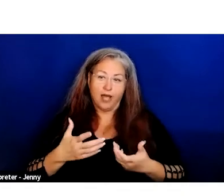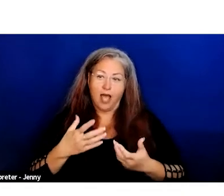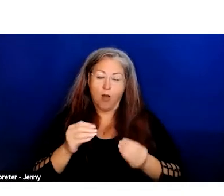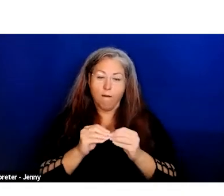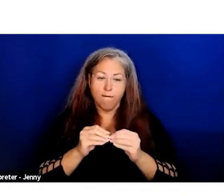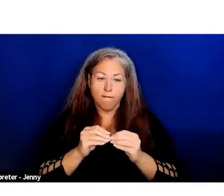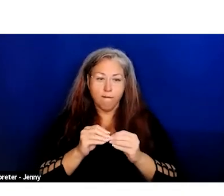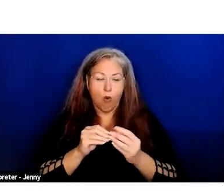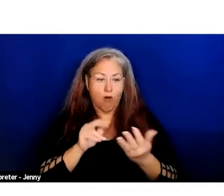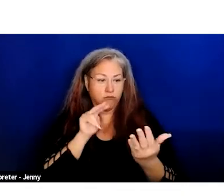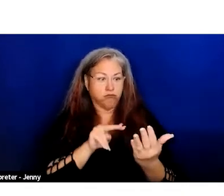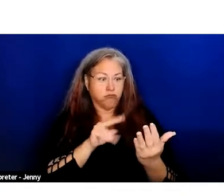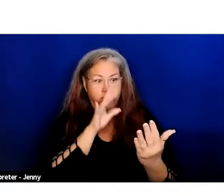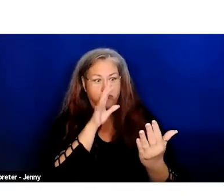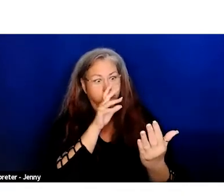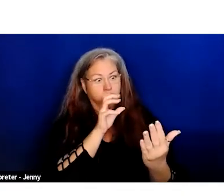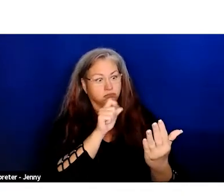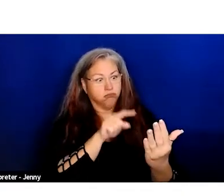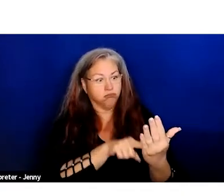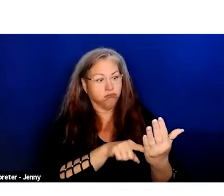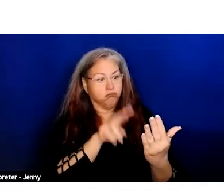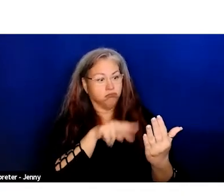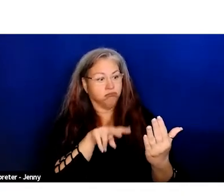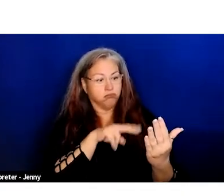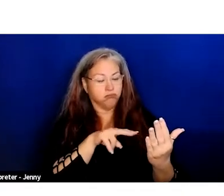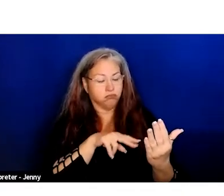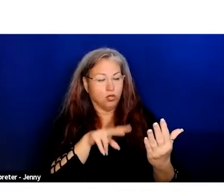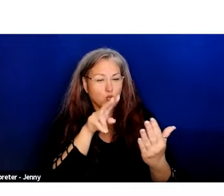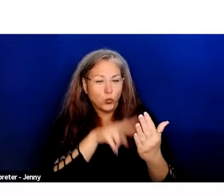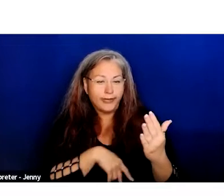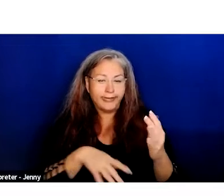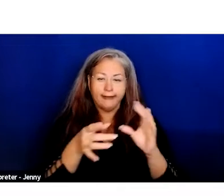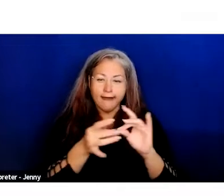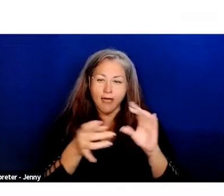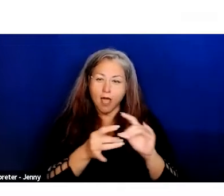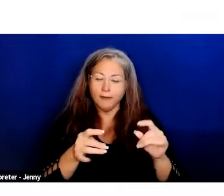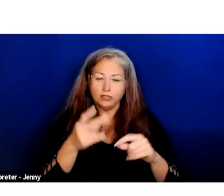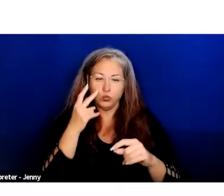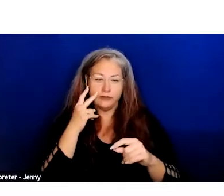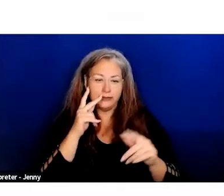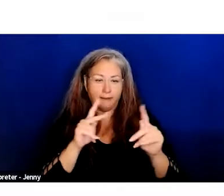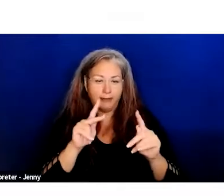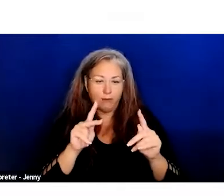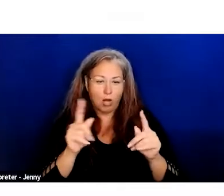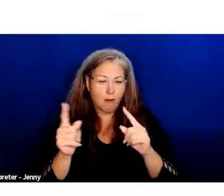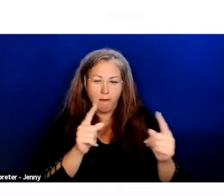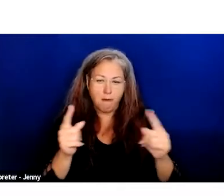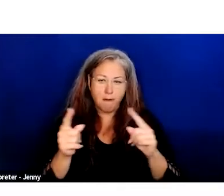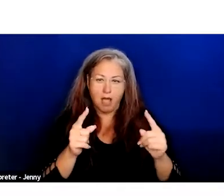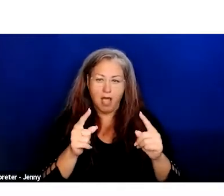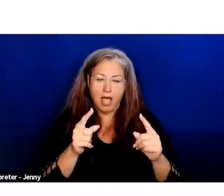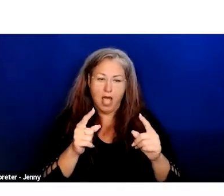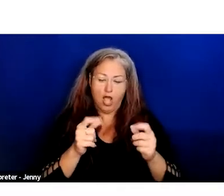to your screen, looking at comments, looking at interactions that perhaps are